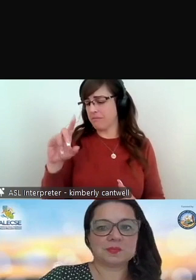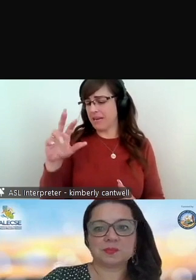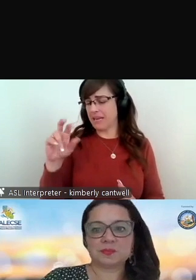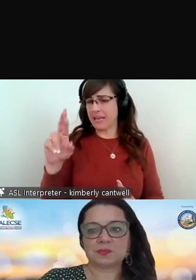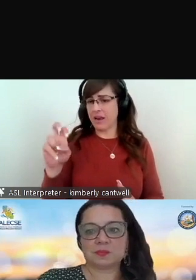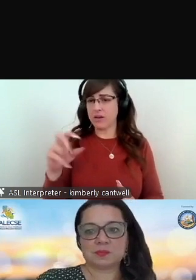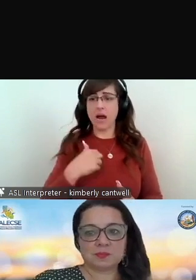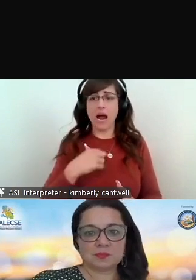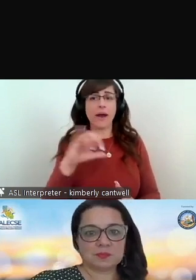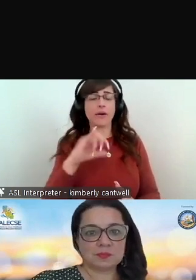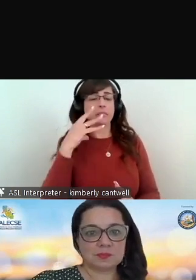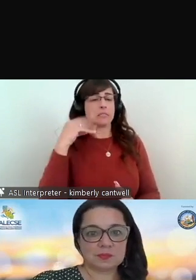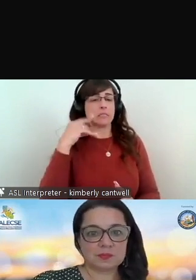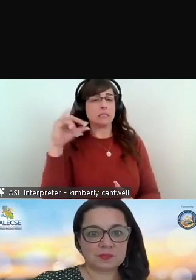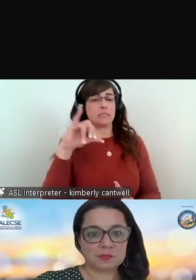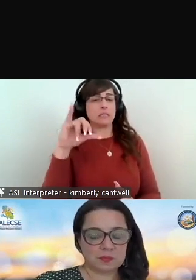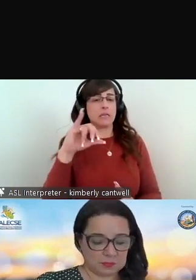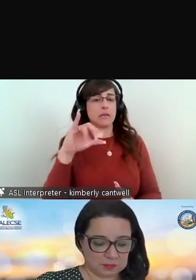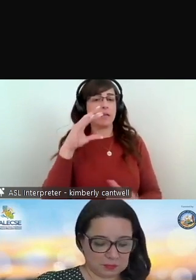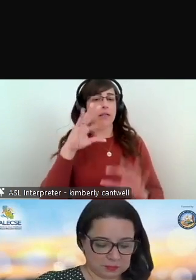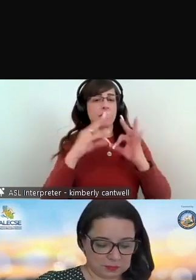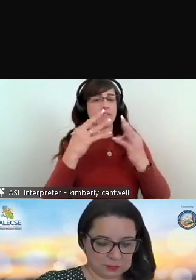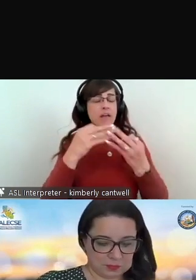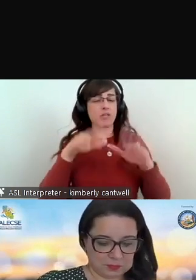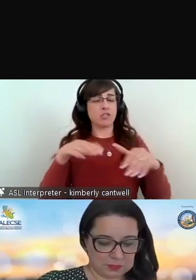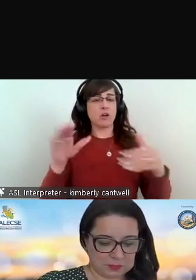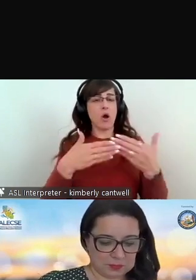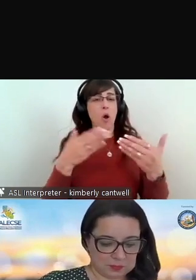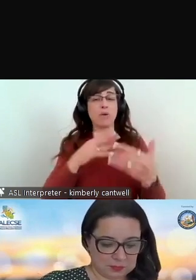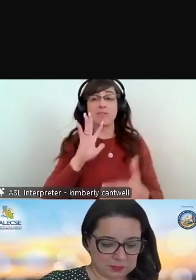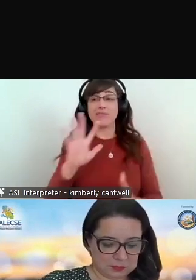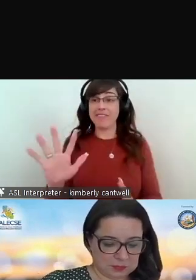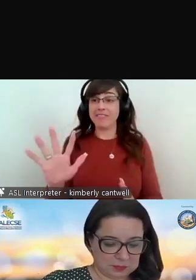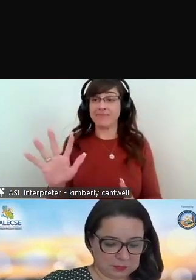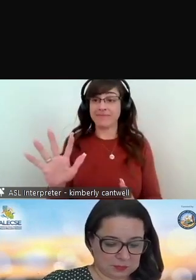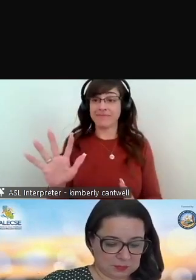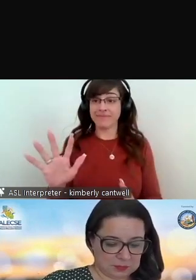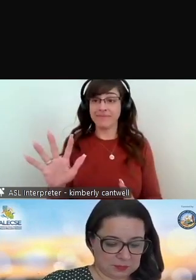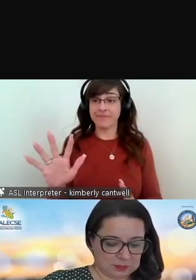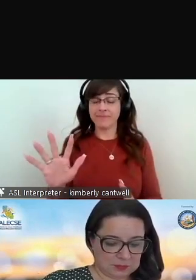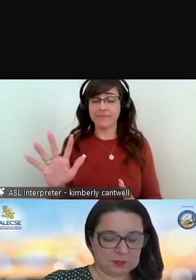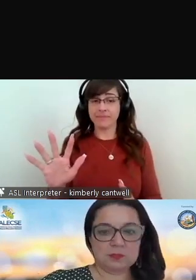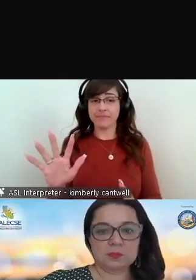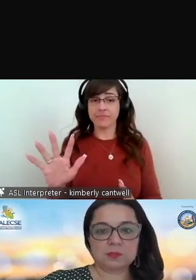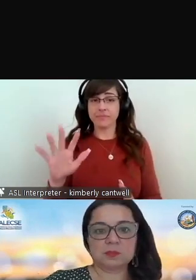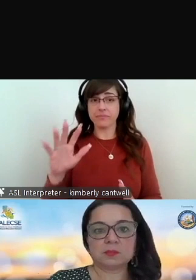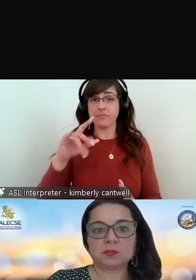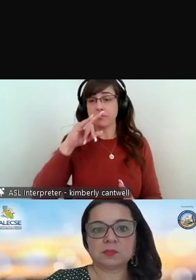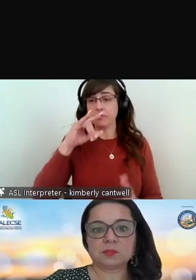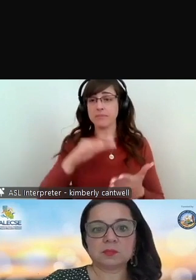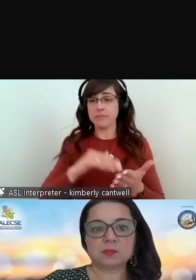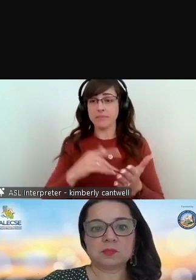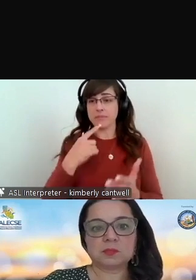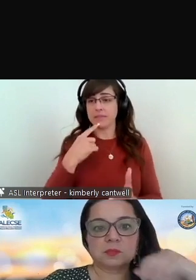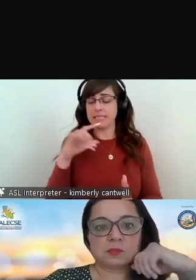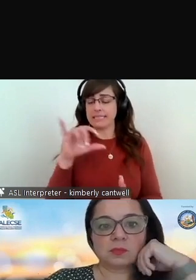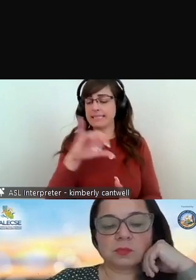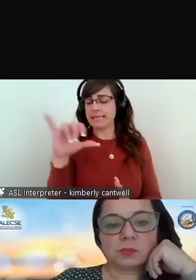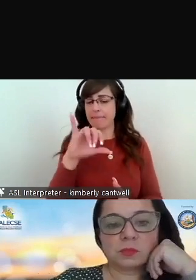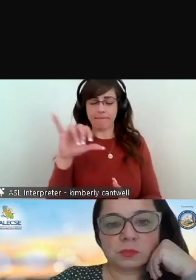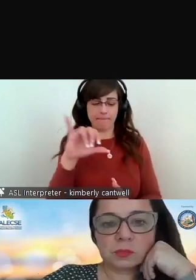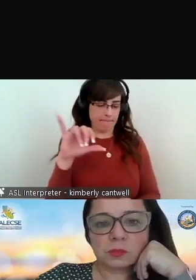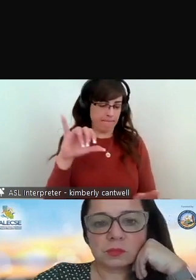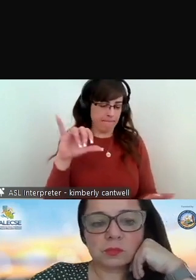also experienced a family, and the child was almost 5, who the pediatrician was saying the same